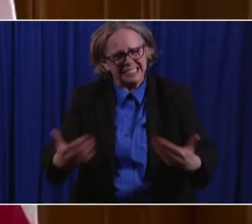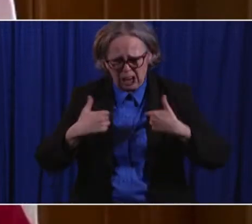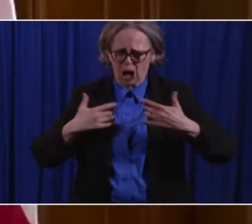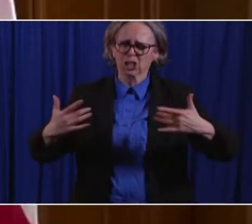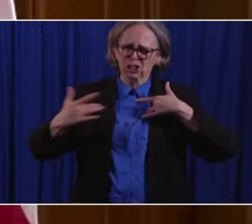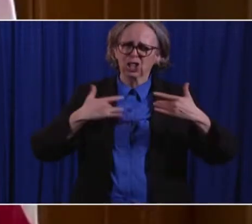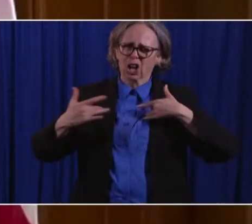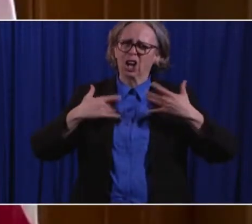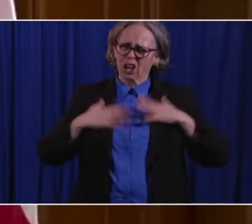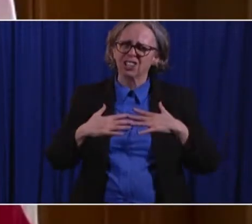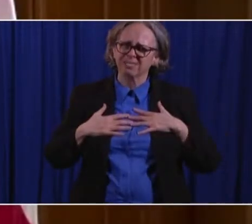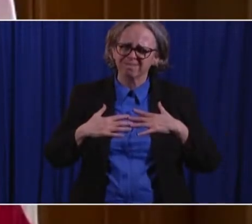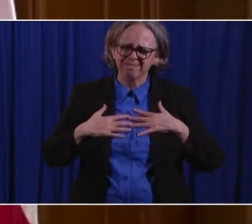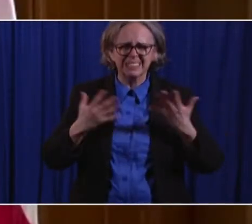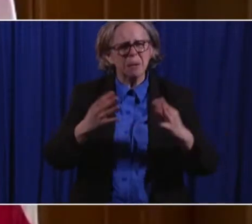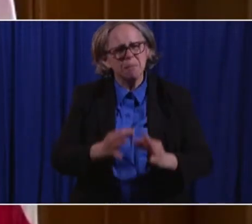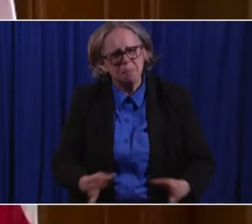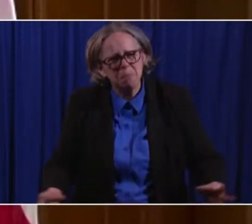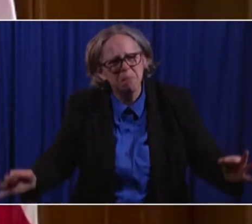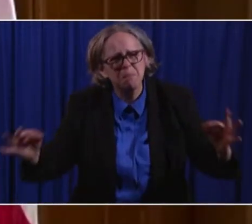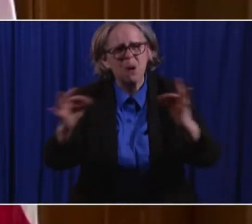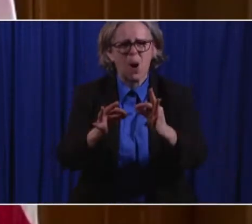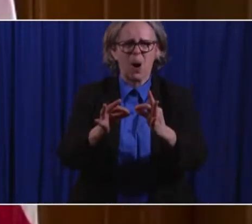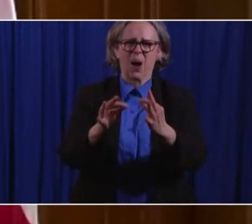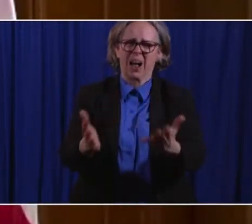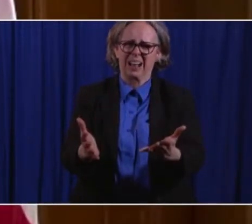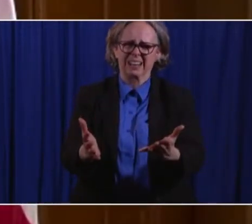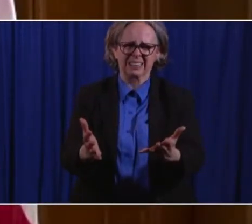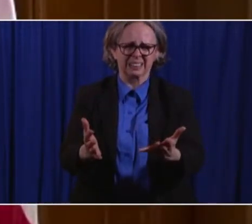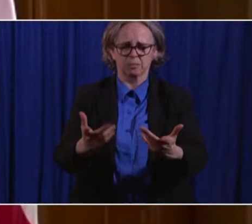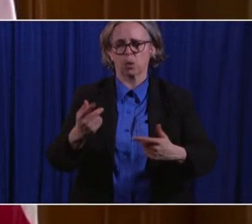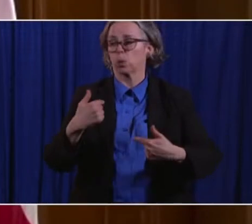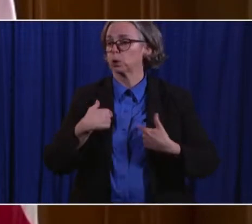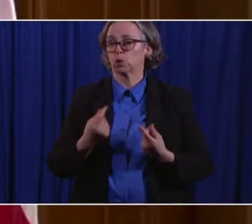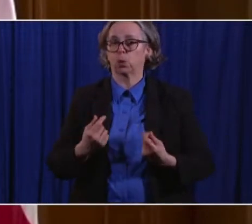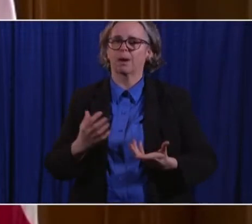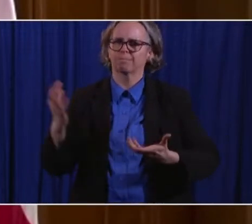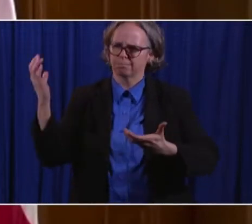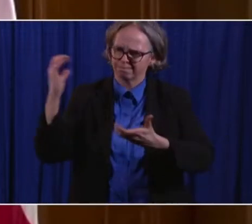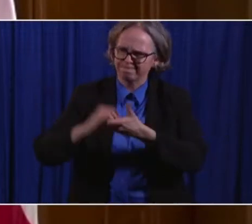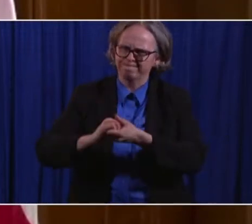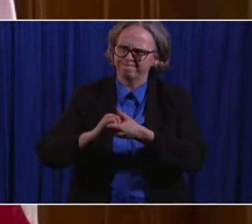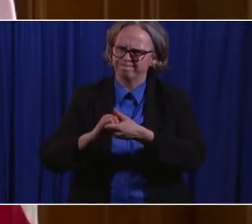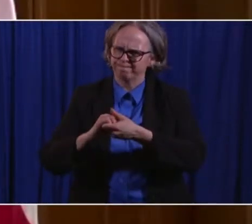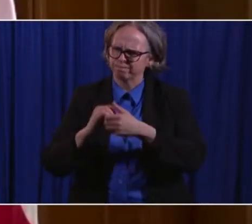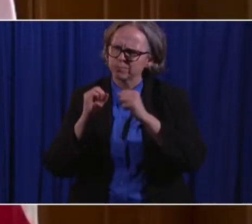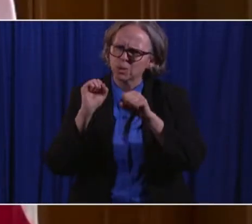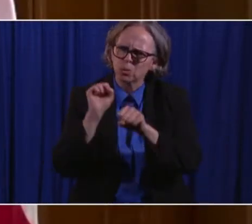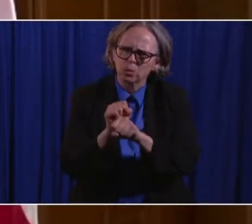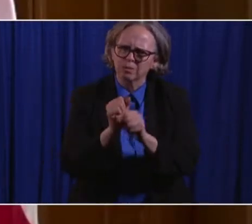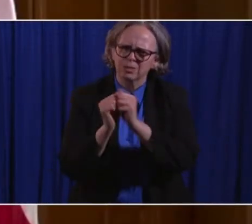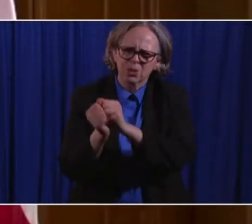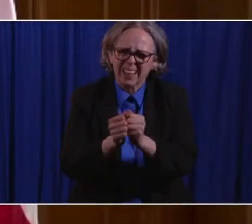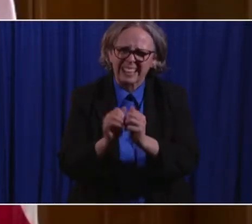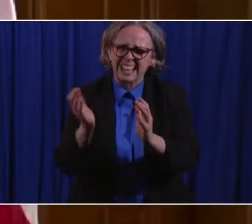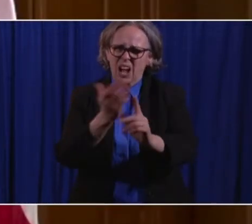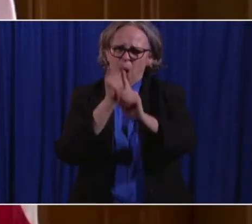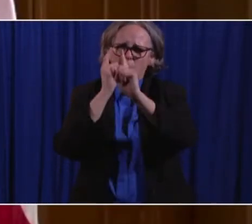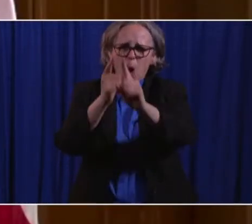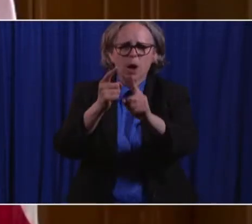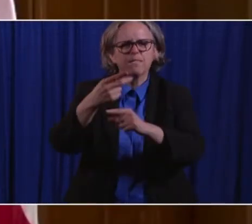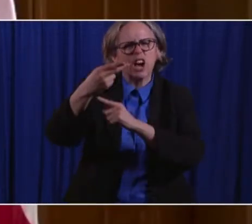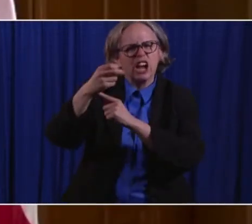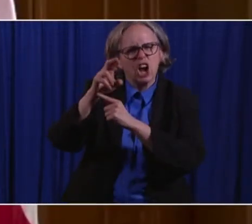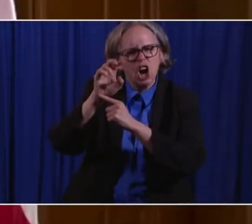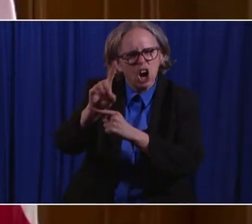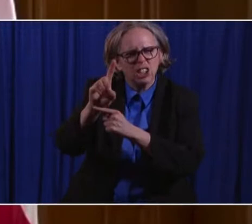to do everything we can to reach that herd immunity. So no magic bullet to get it done. I